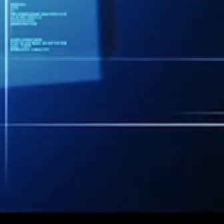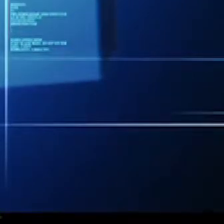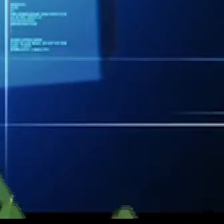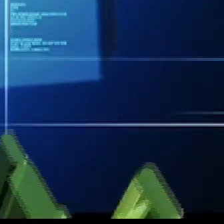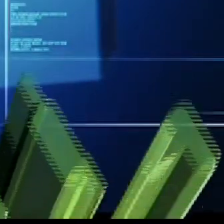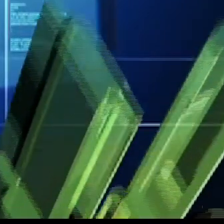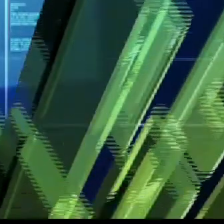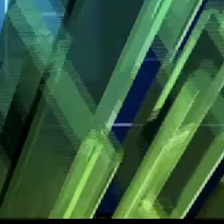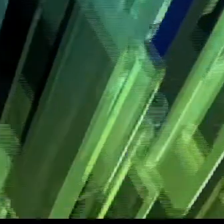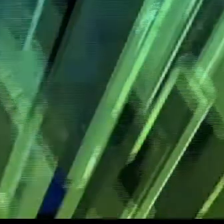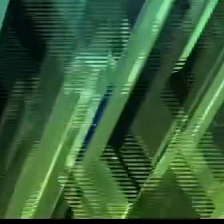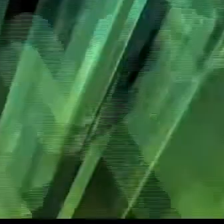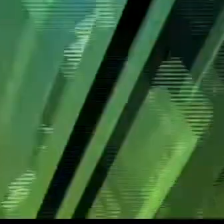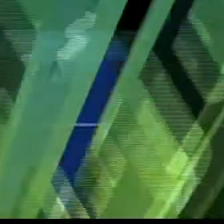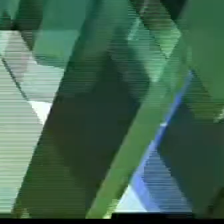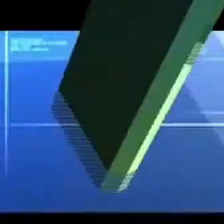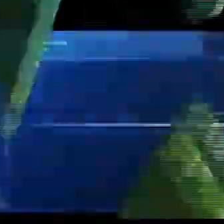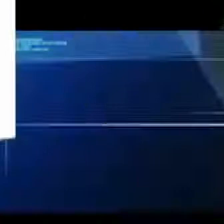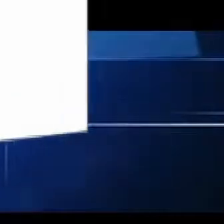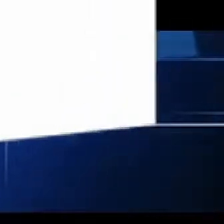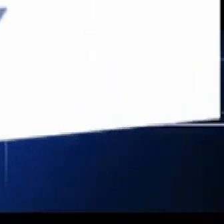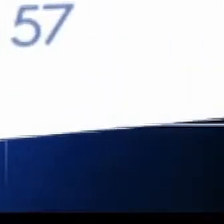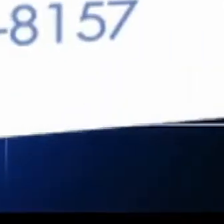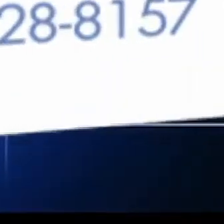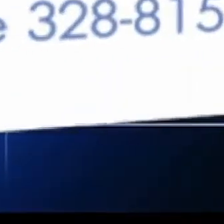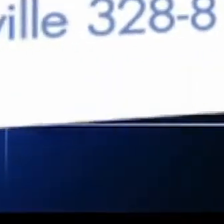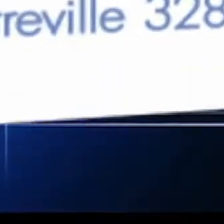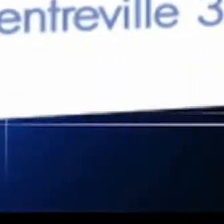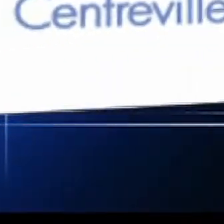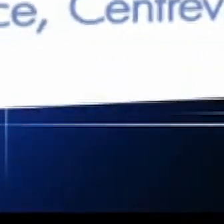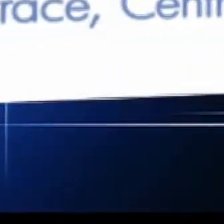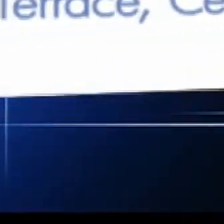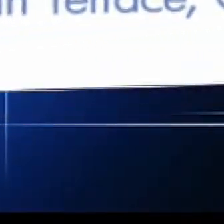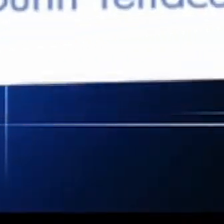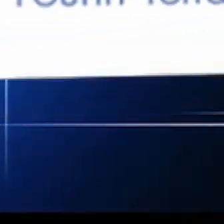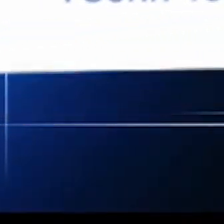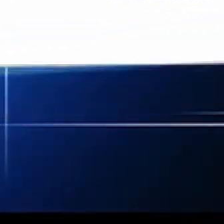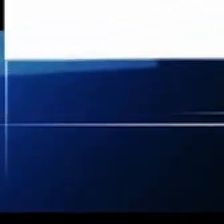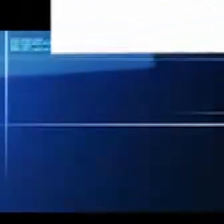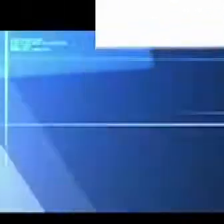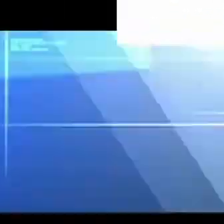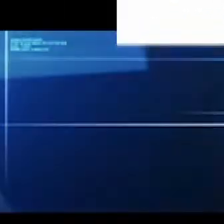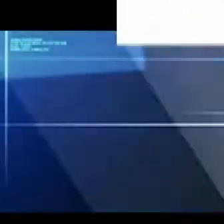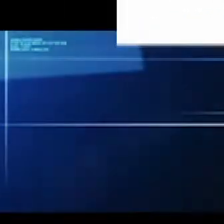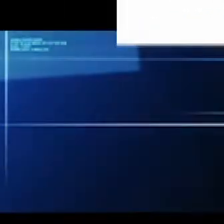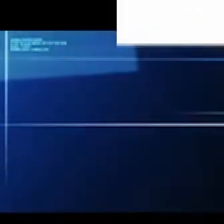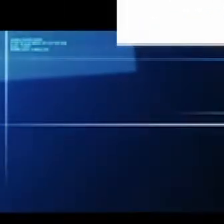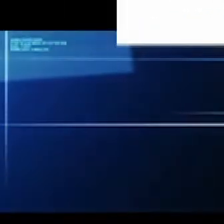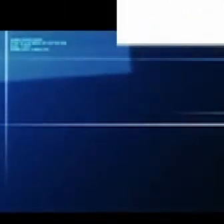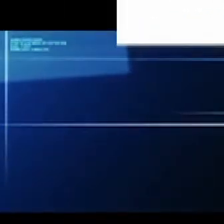This is ZNS Total Sports, brought to you by Fourth Terrace Diagnostic Center.